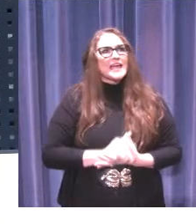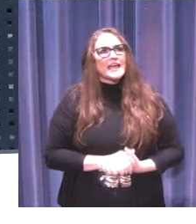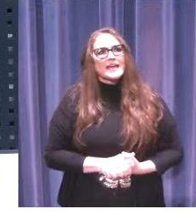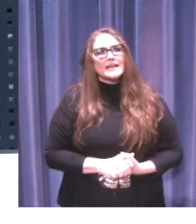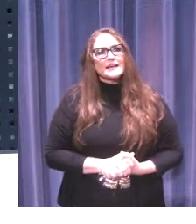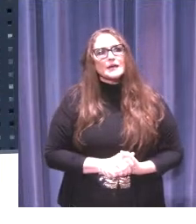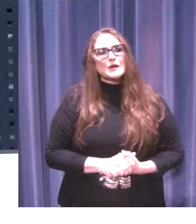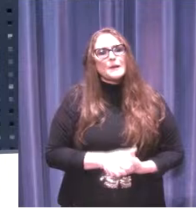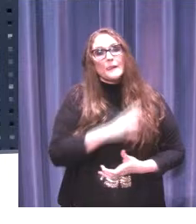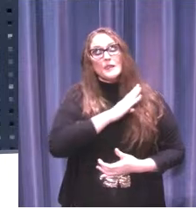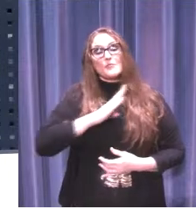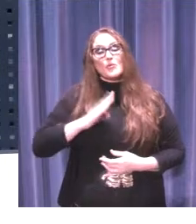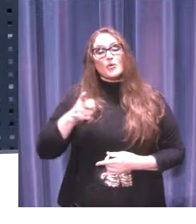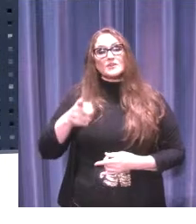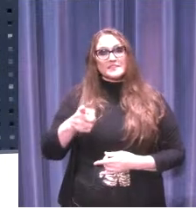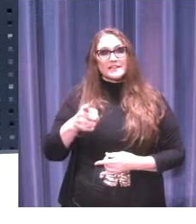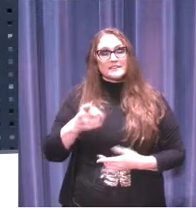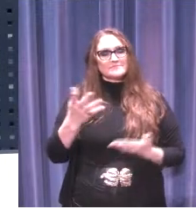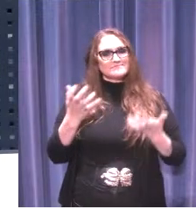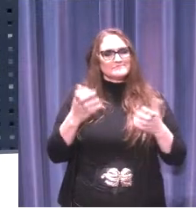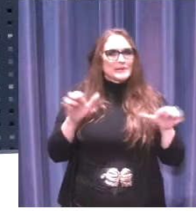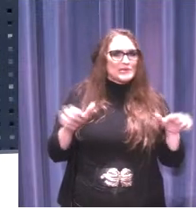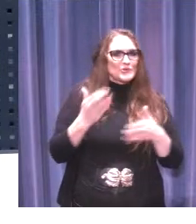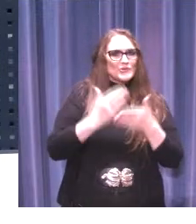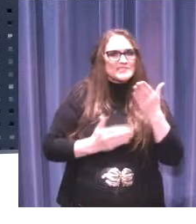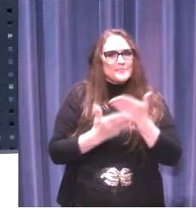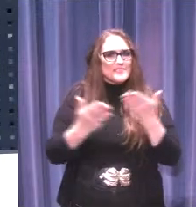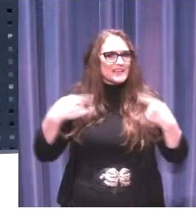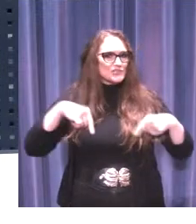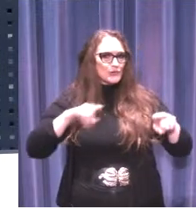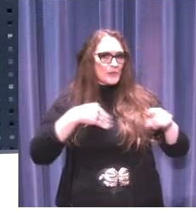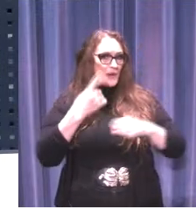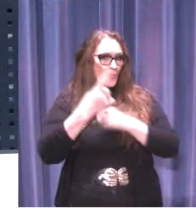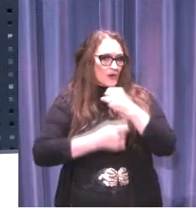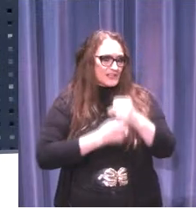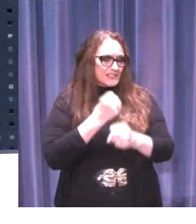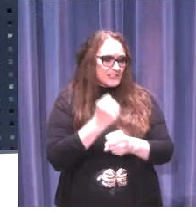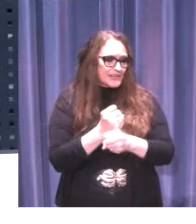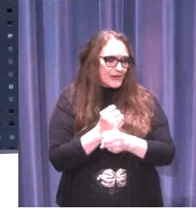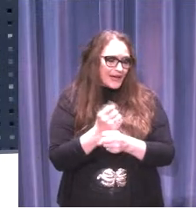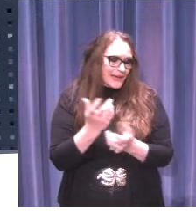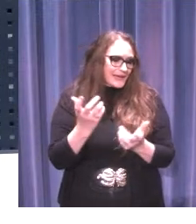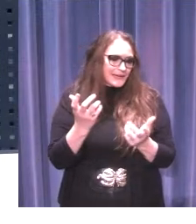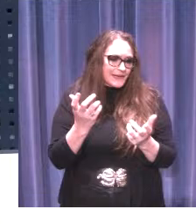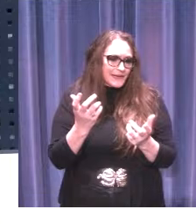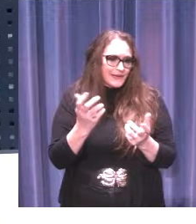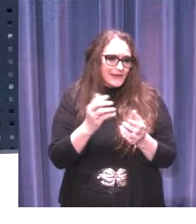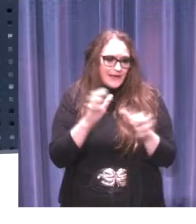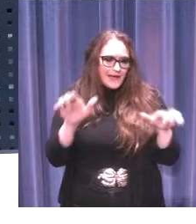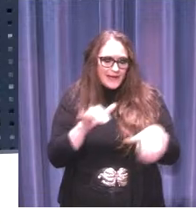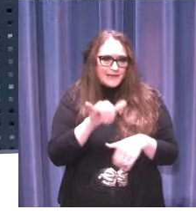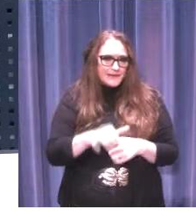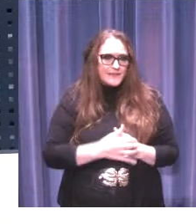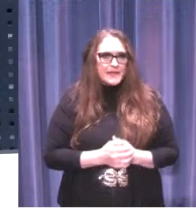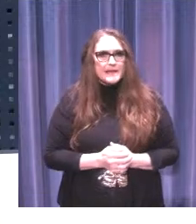The board there wished me to do some things during my 1 year, and I did those